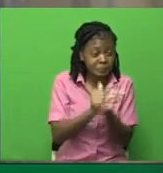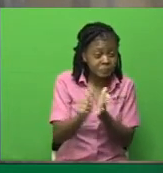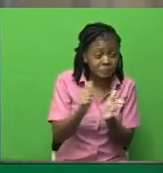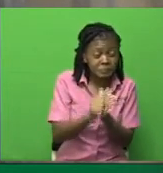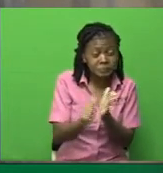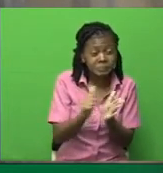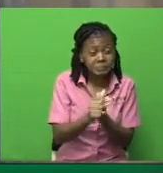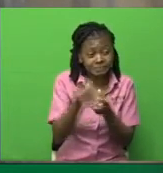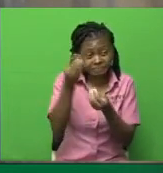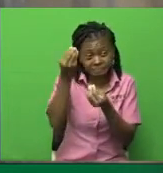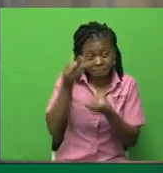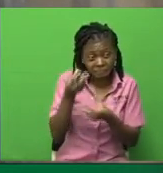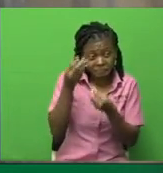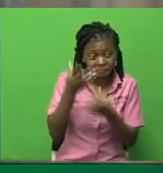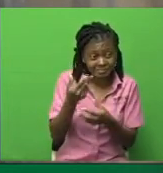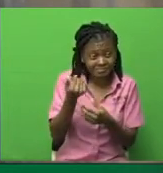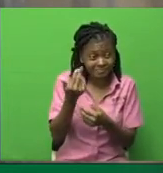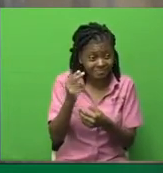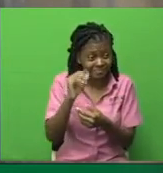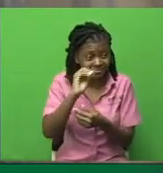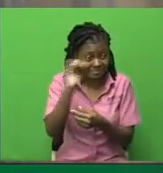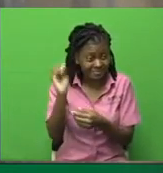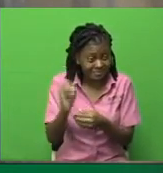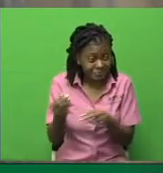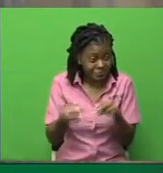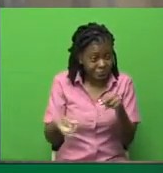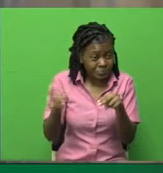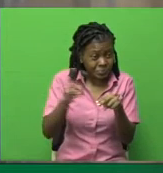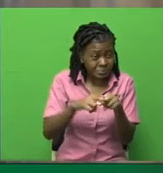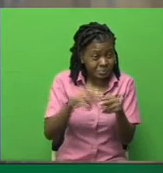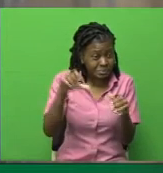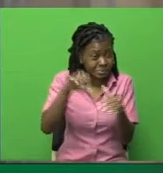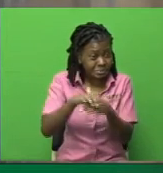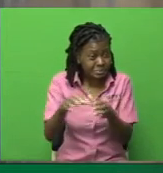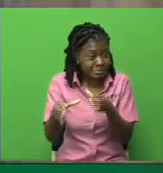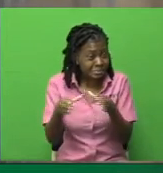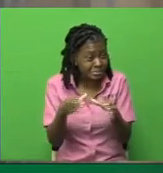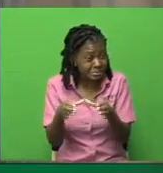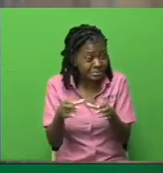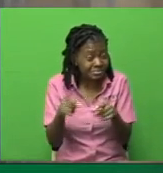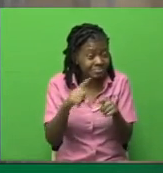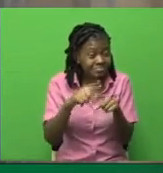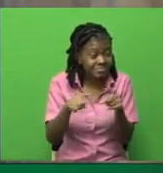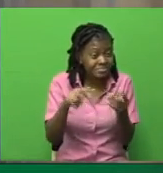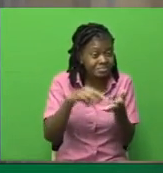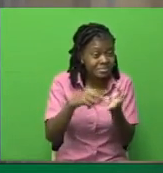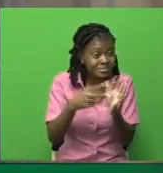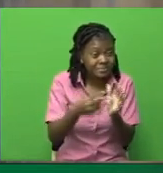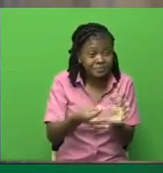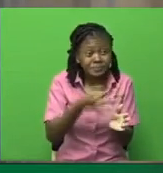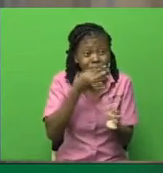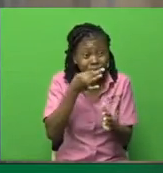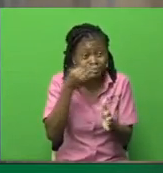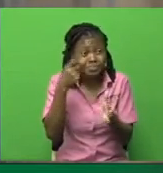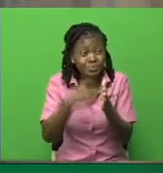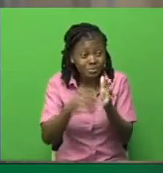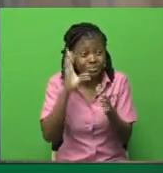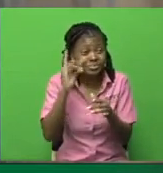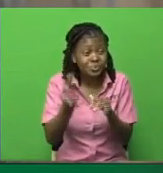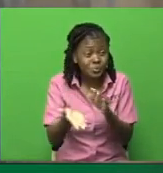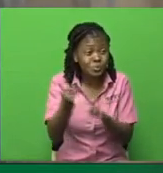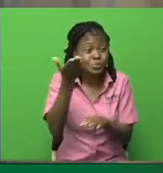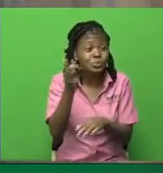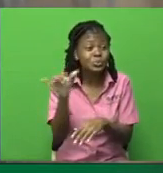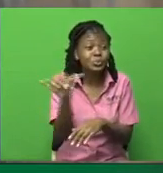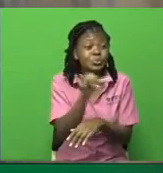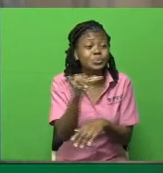that the 13 increase in diesel will result in an increase of one percent to three percent on total cost so we're going to put that extra cost